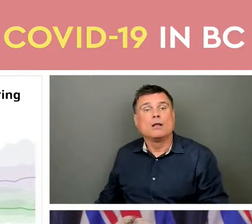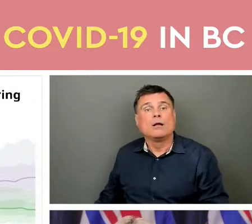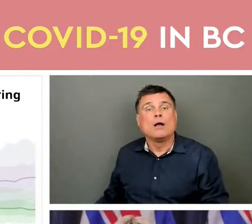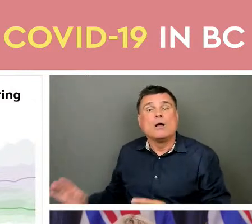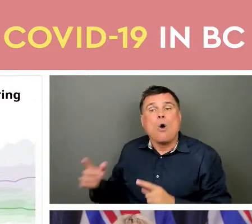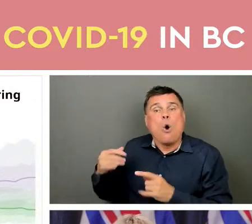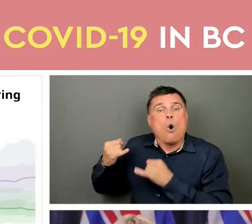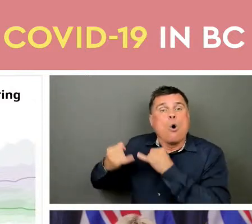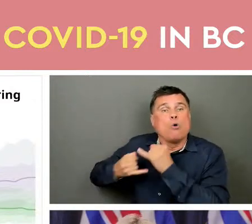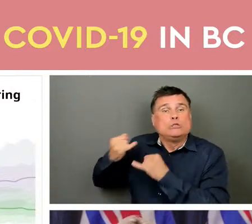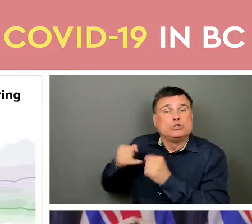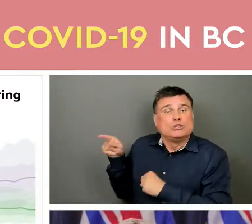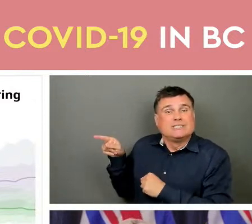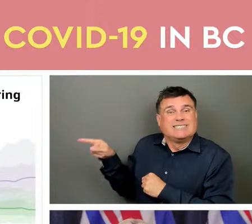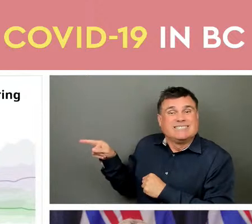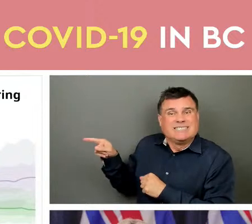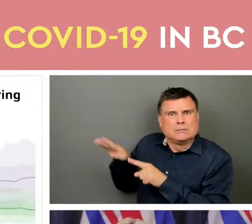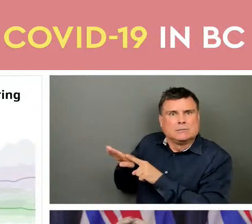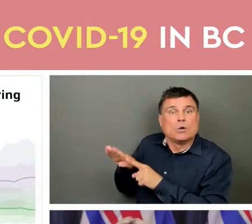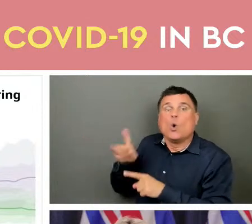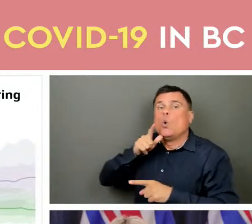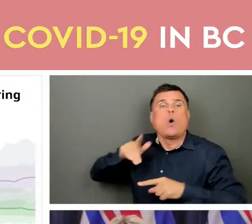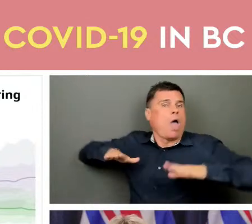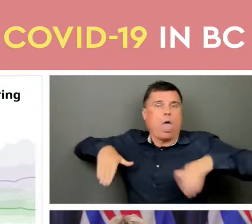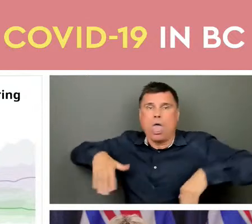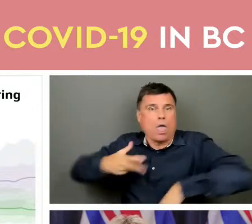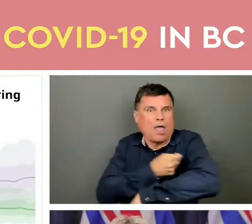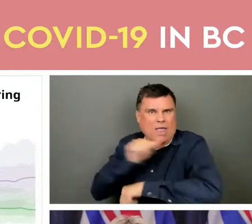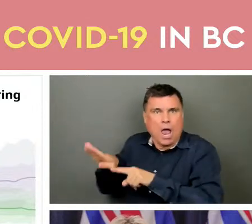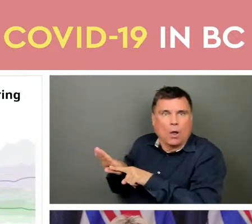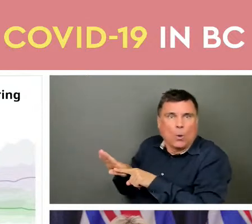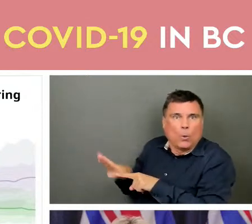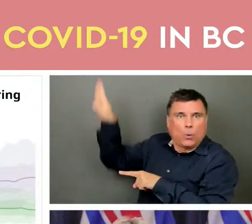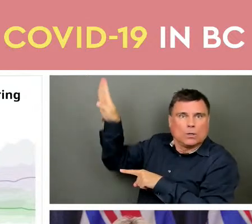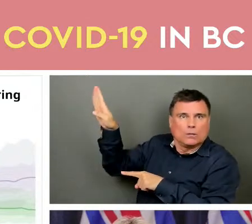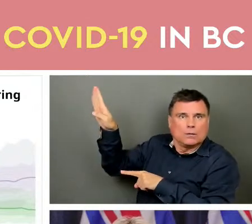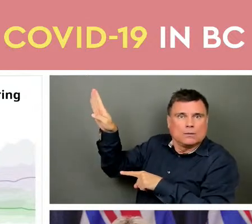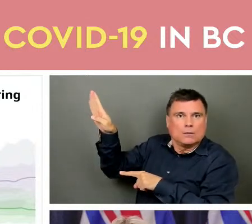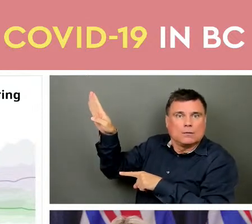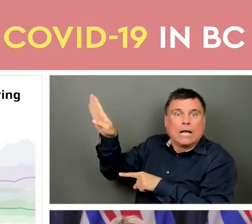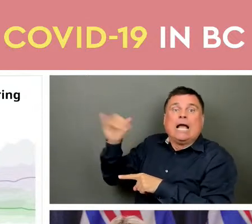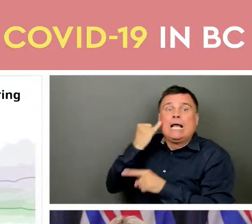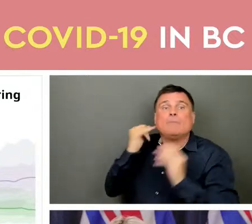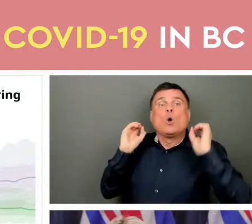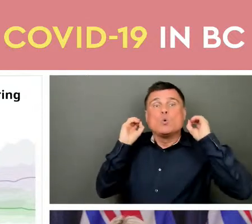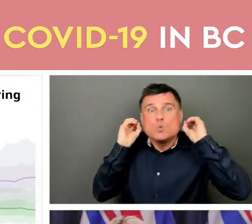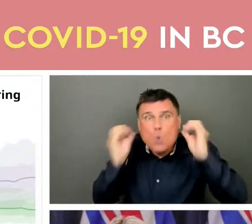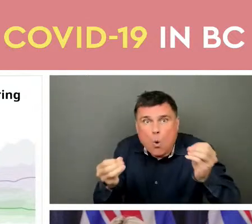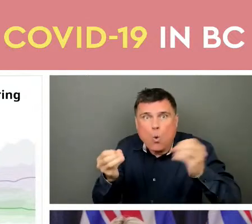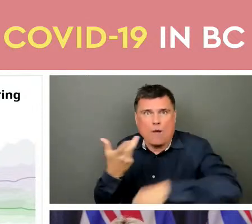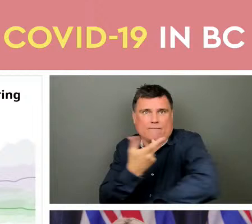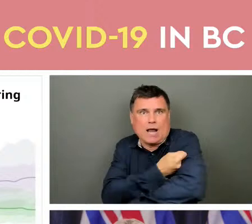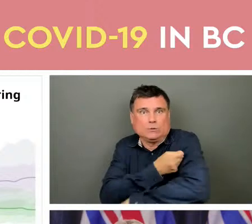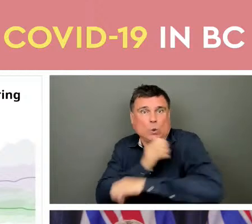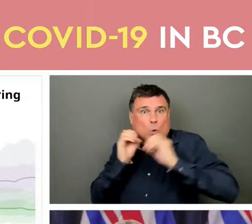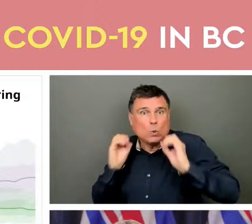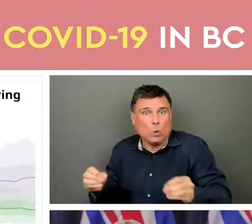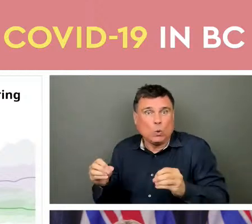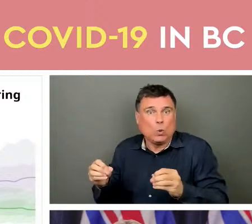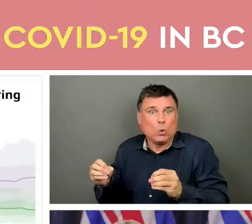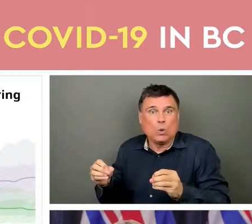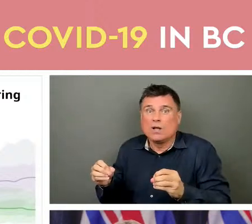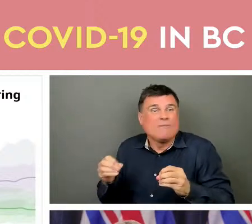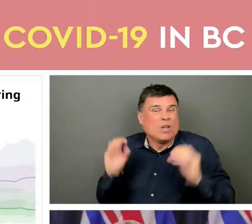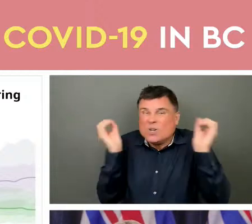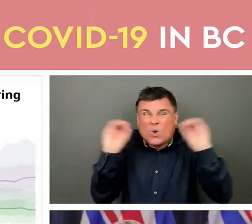we were in previous waves, where we would see a dramatic increase with the rate of transmission and the numbers of cases